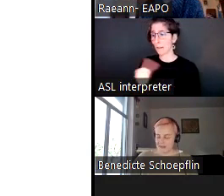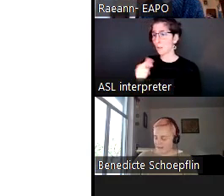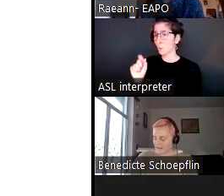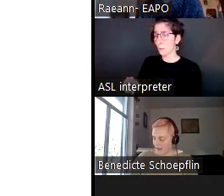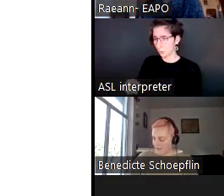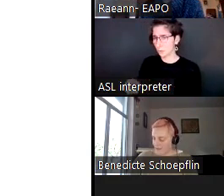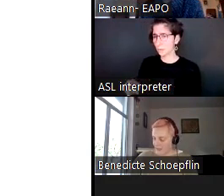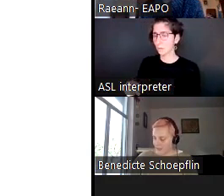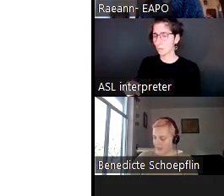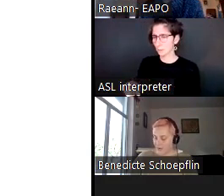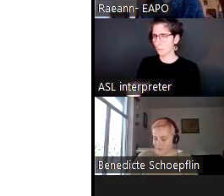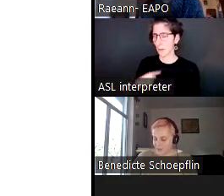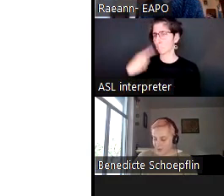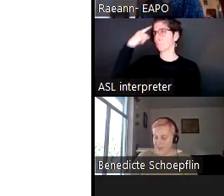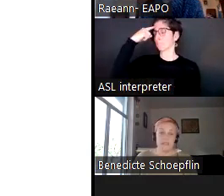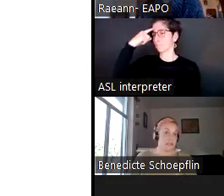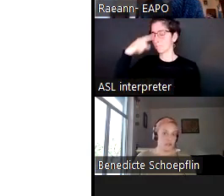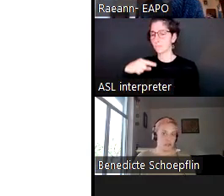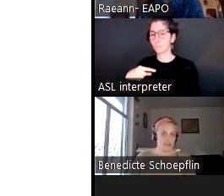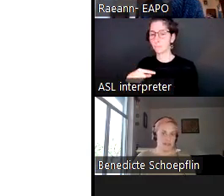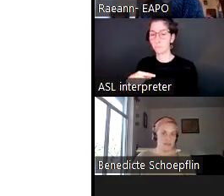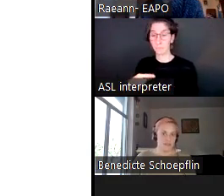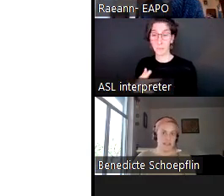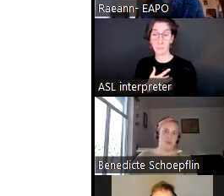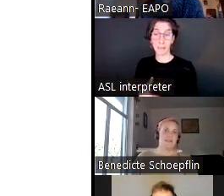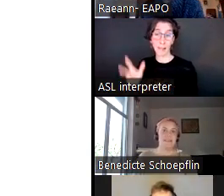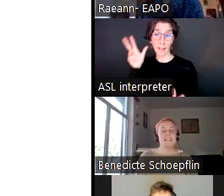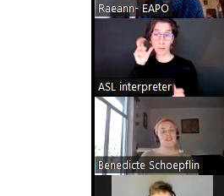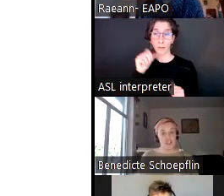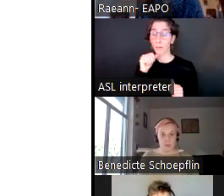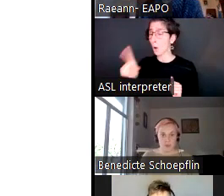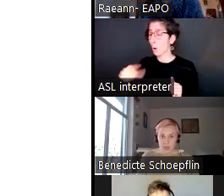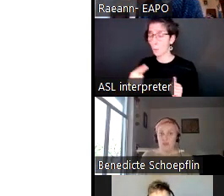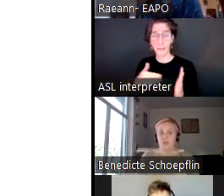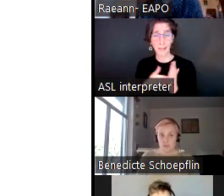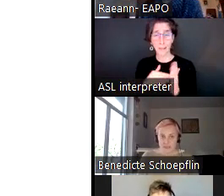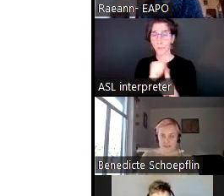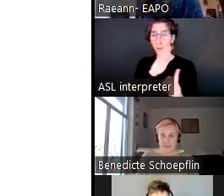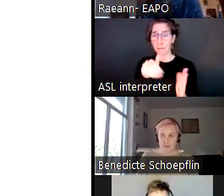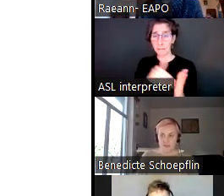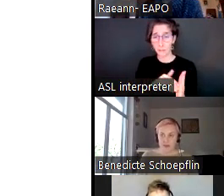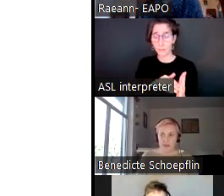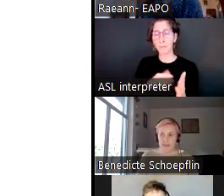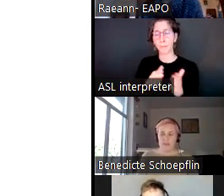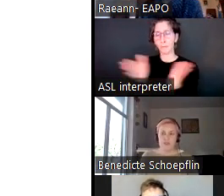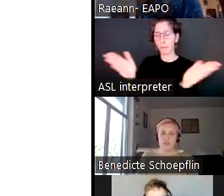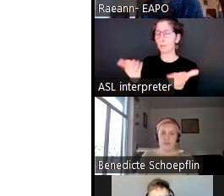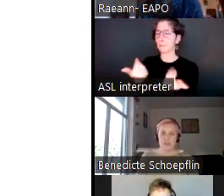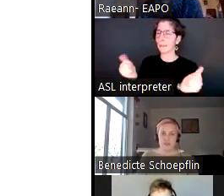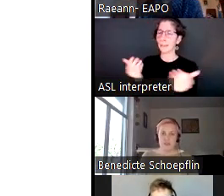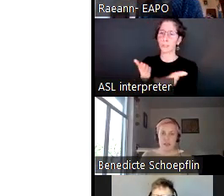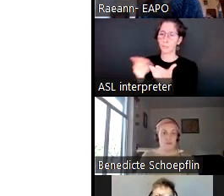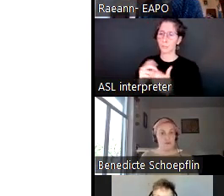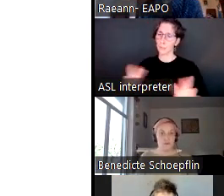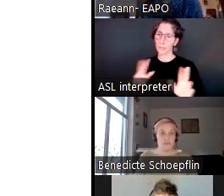I have in mind is, I've often heard, and it's not just the Anti-Fraud Center, I think it's in general, services that can provide